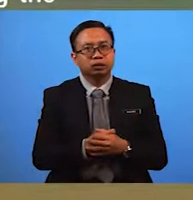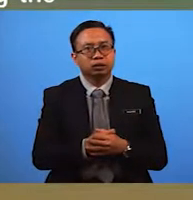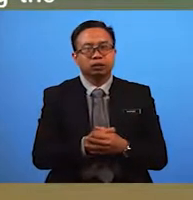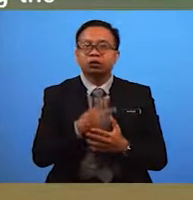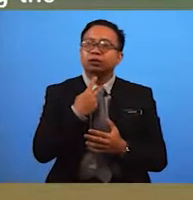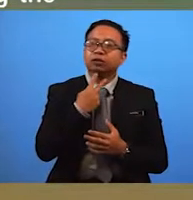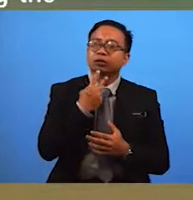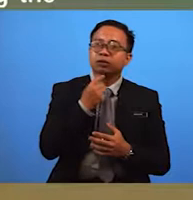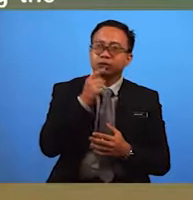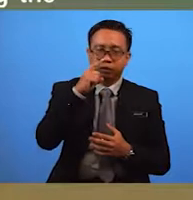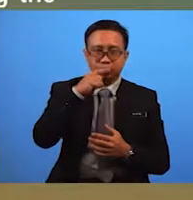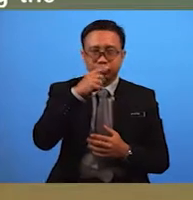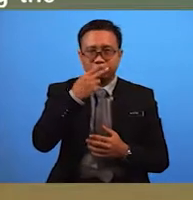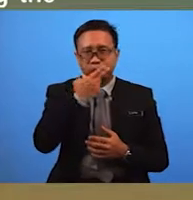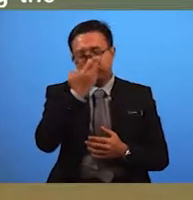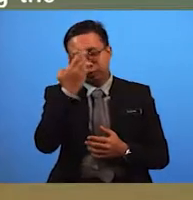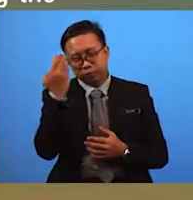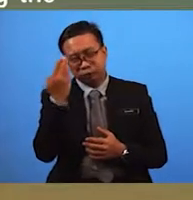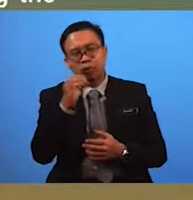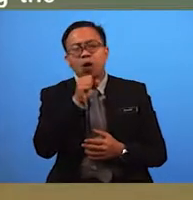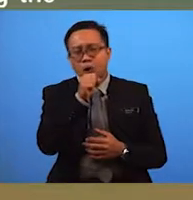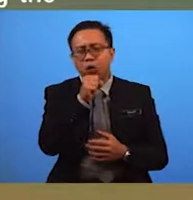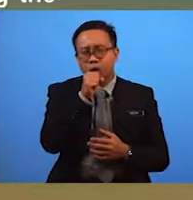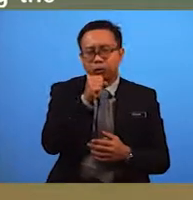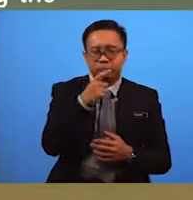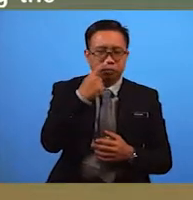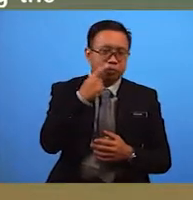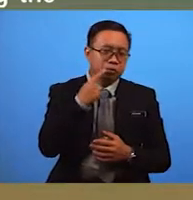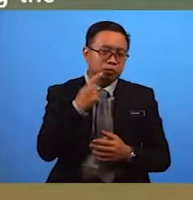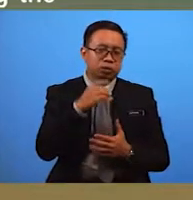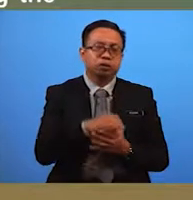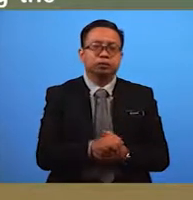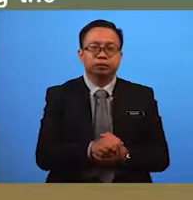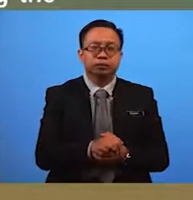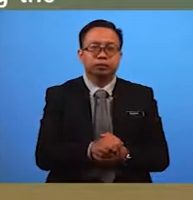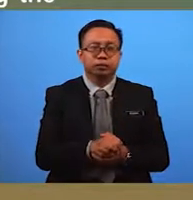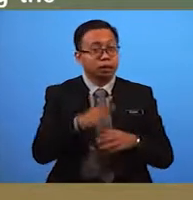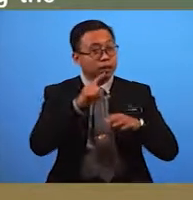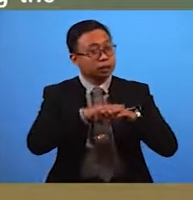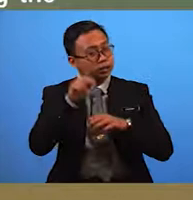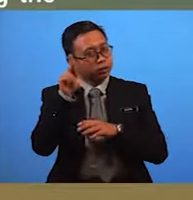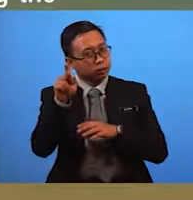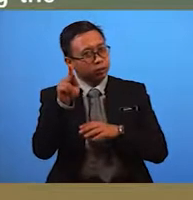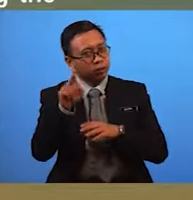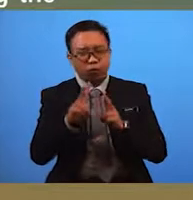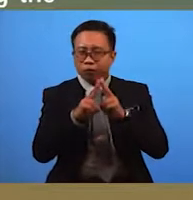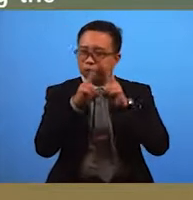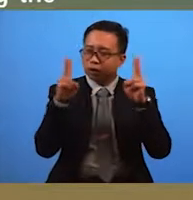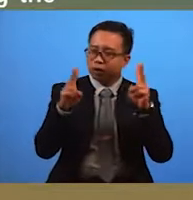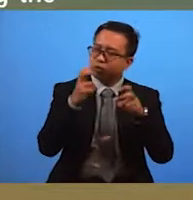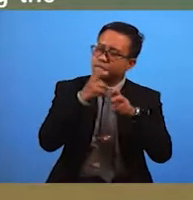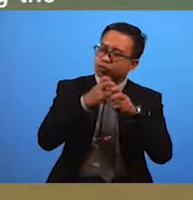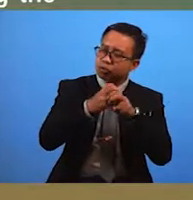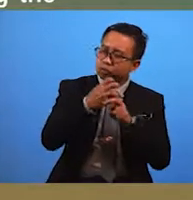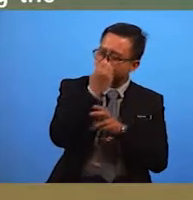secretions like coughing and sneezing. At this point, it is very difficult to